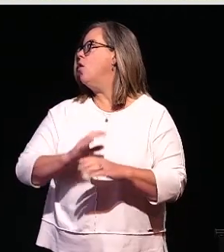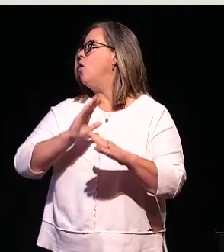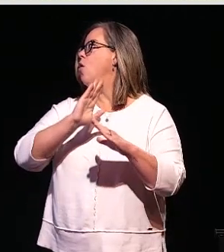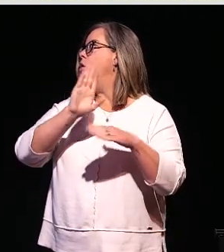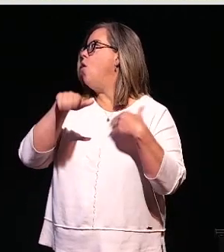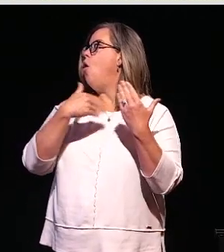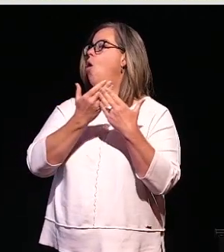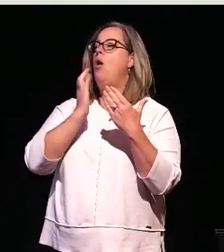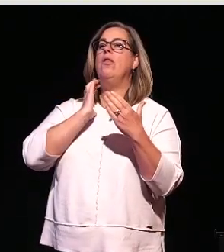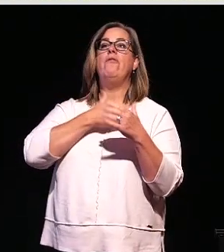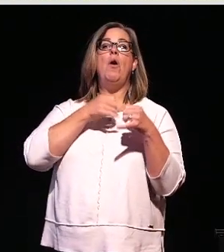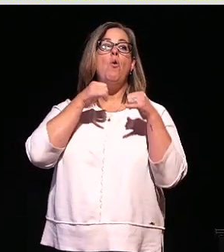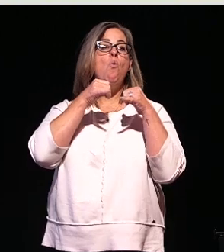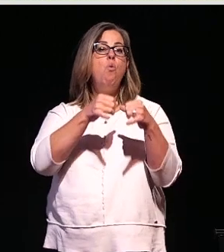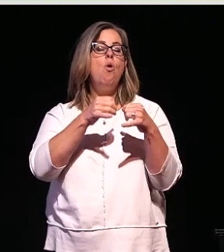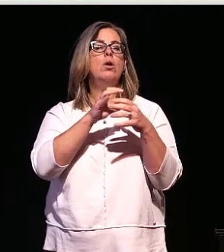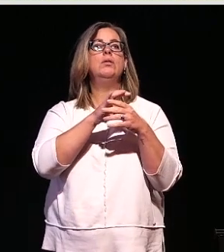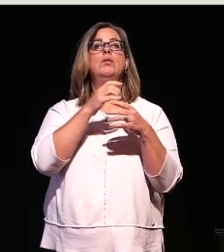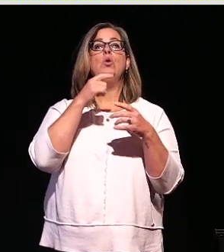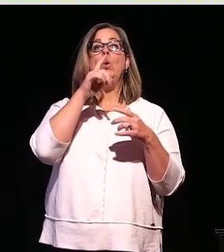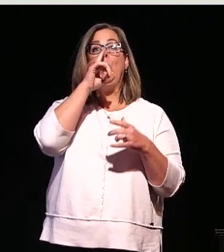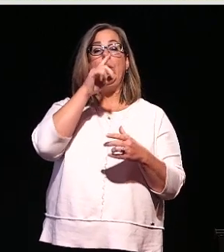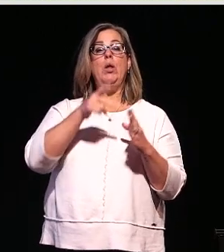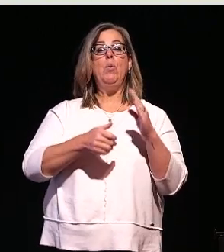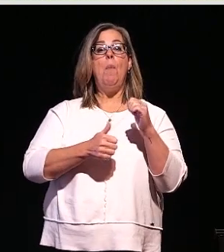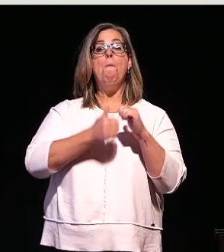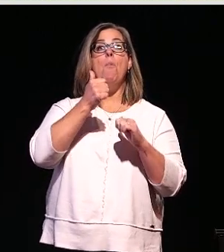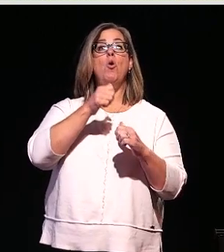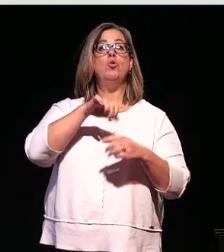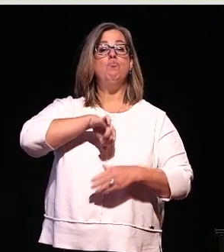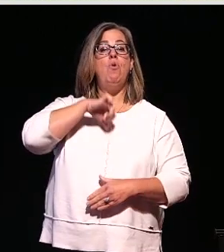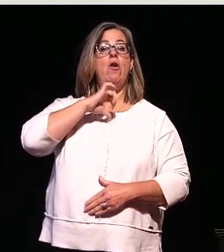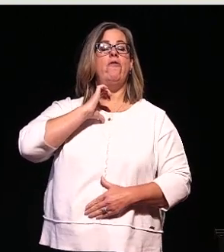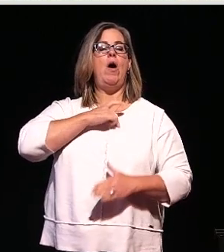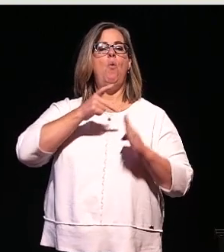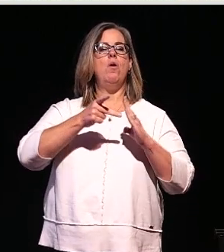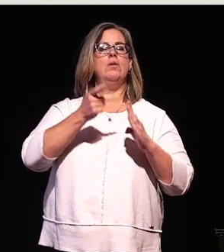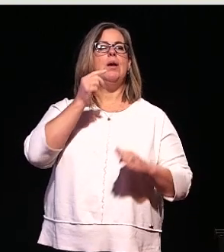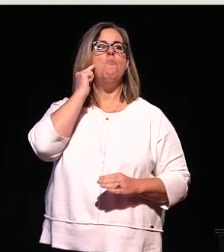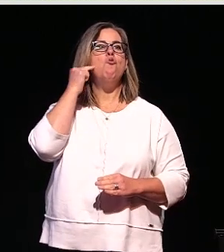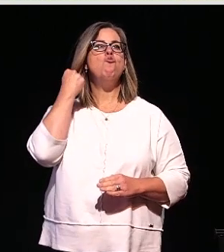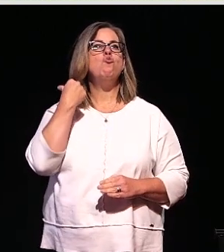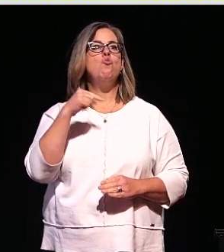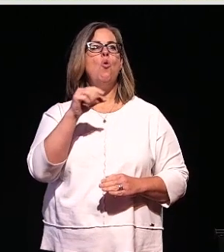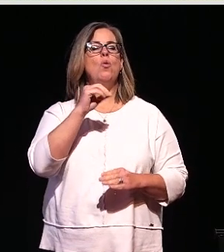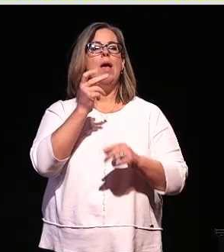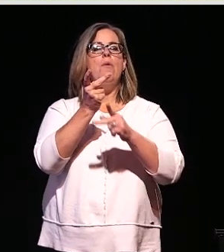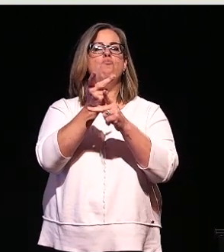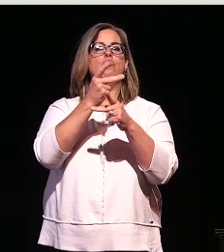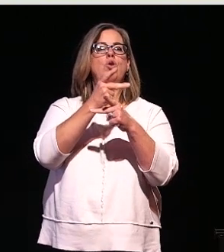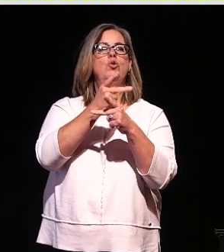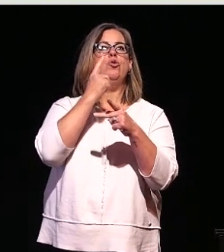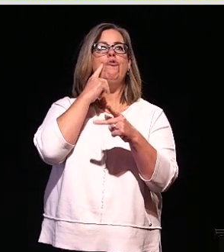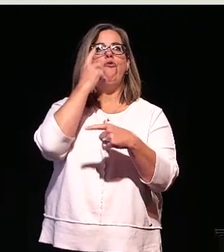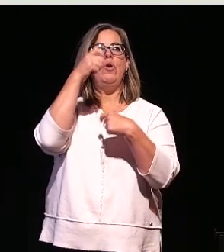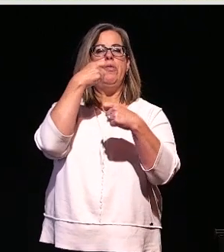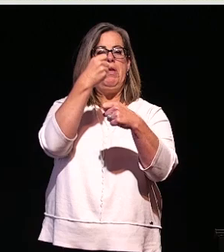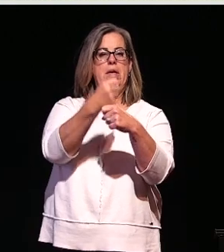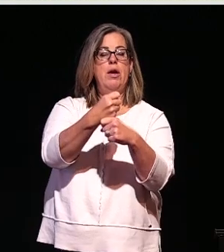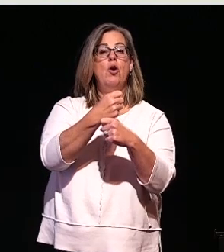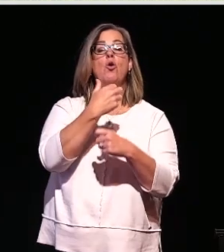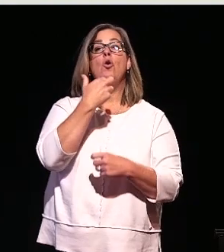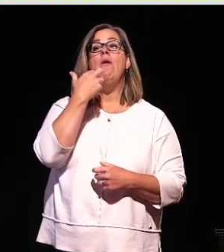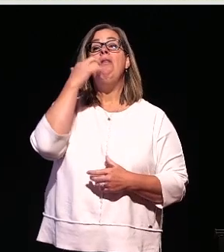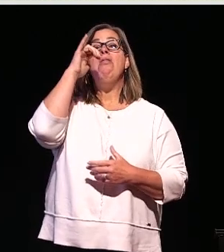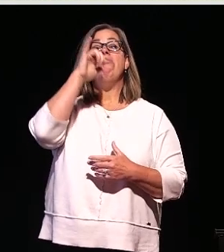and trophies, I am most proud of our Double Gold and Ready to Drink Producer of the Year Award. And that's because that